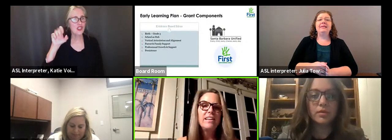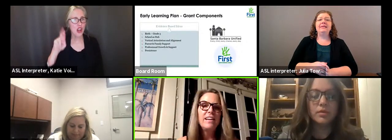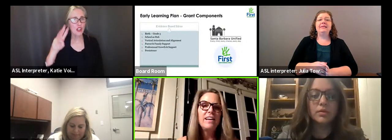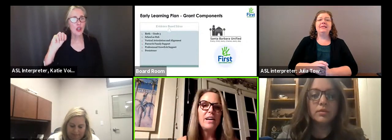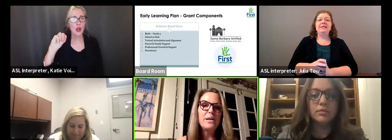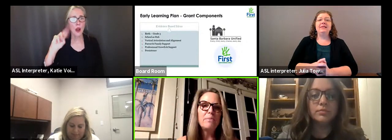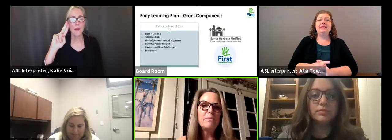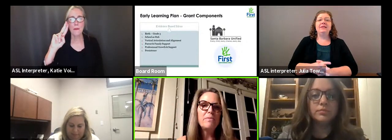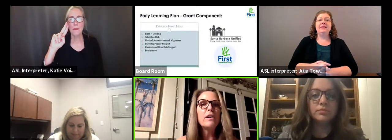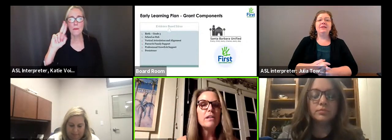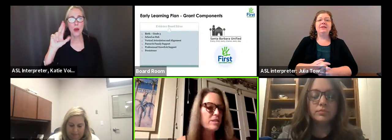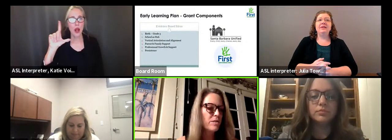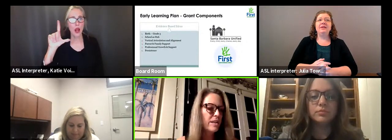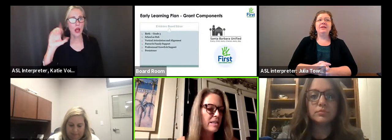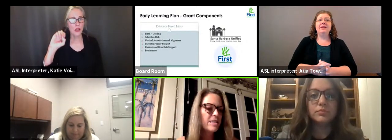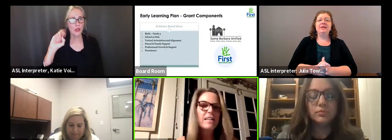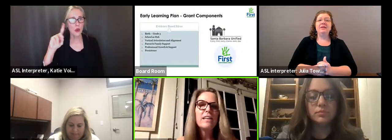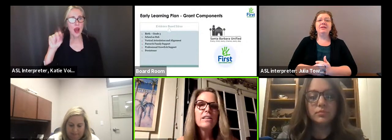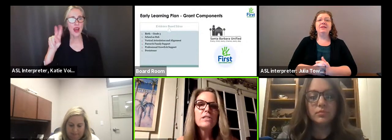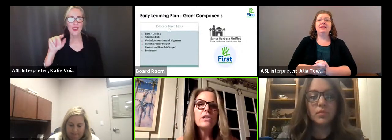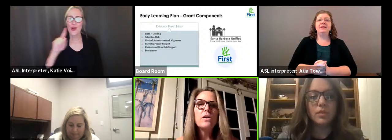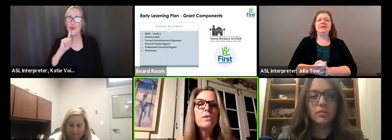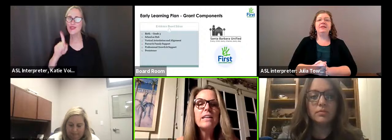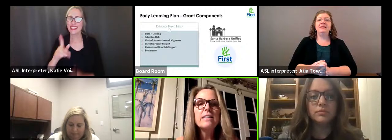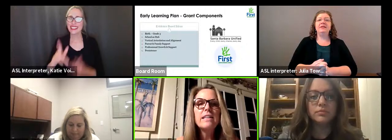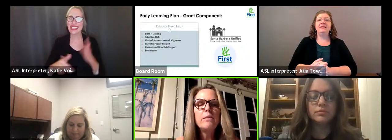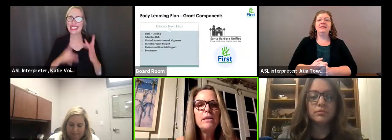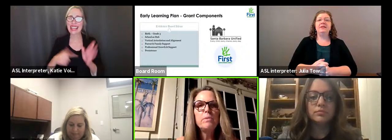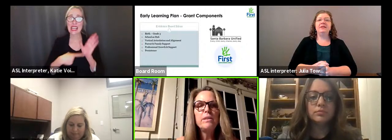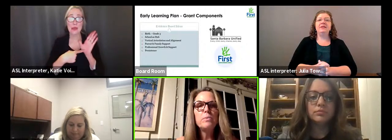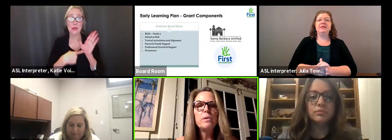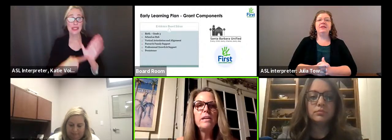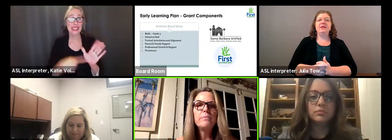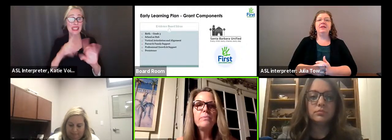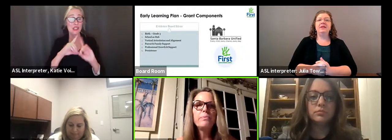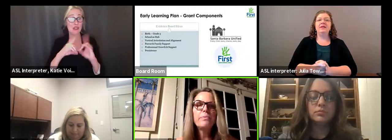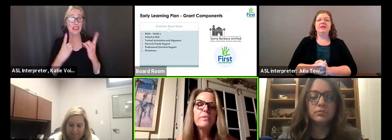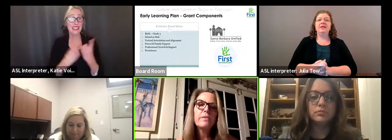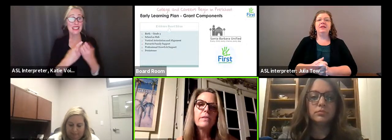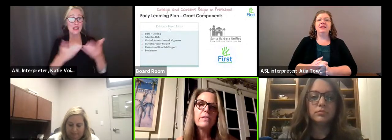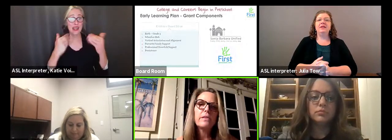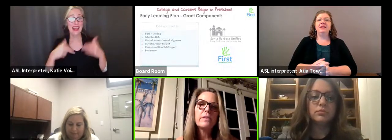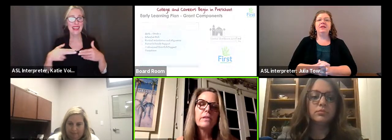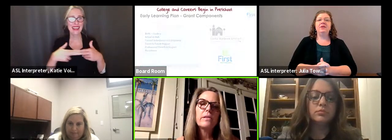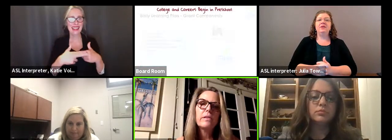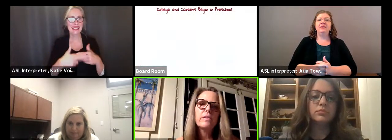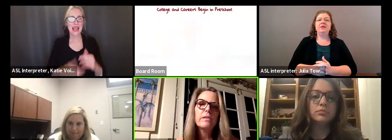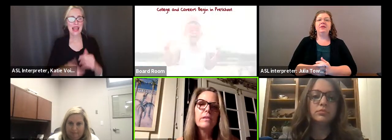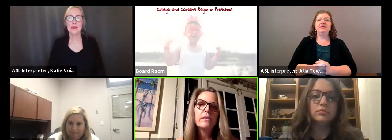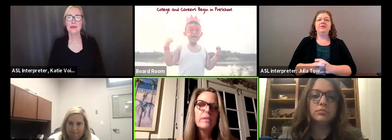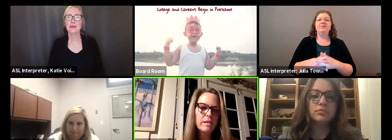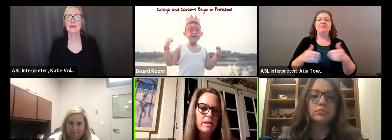opportunity for our district. So next slide, please, Brian.